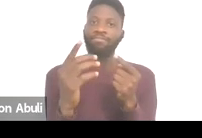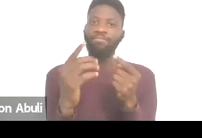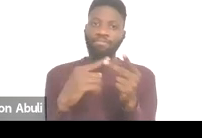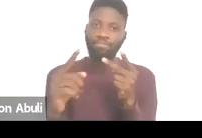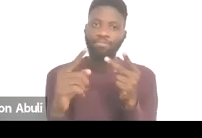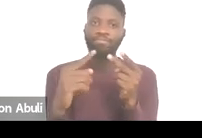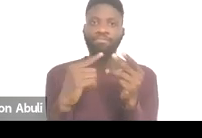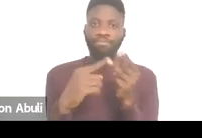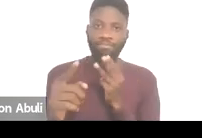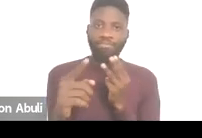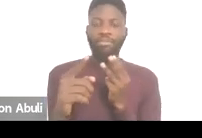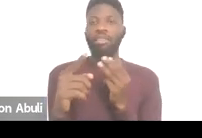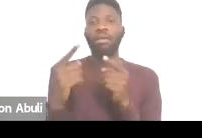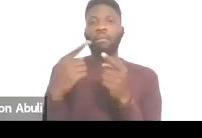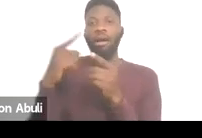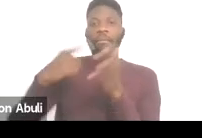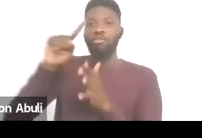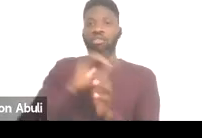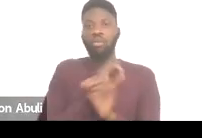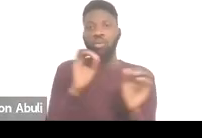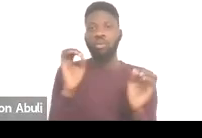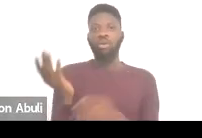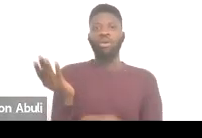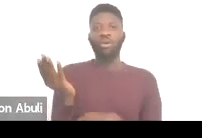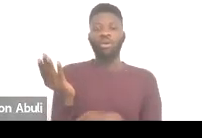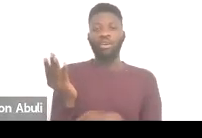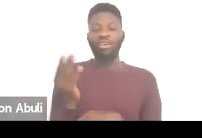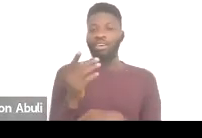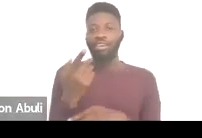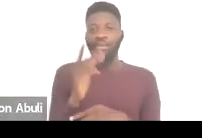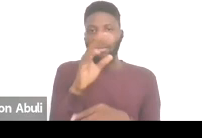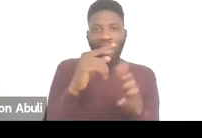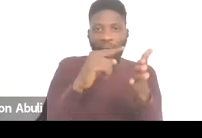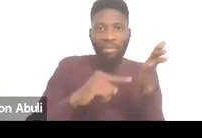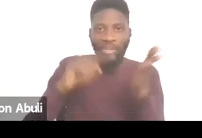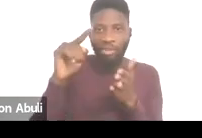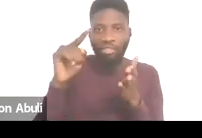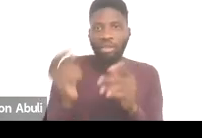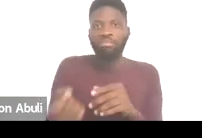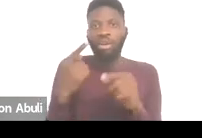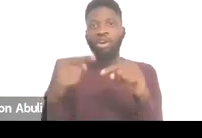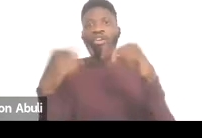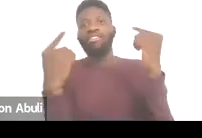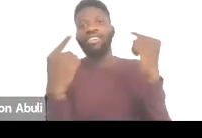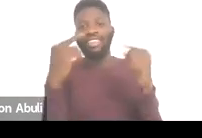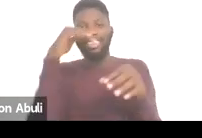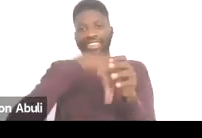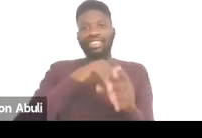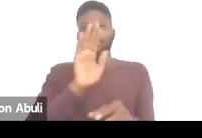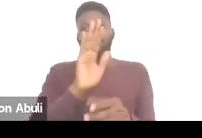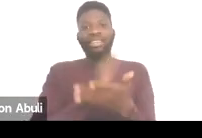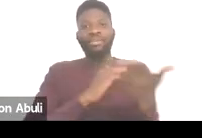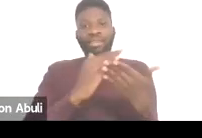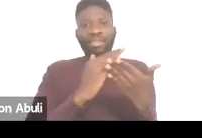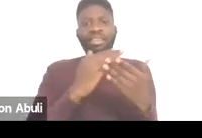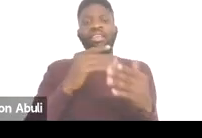it's not been approved, or your approval has sparked some conflict within your department. How do you